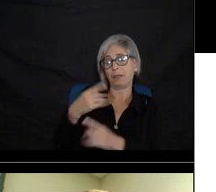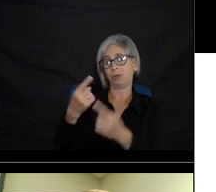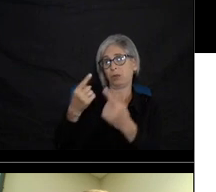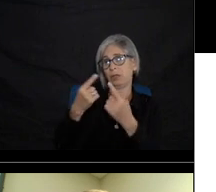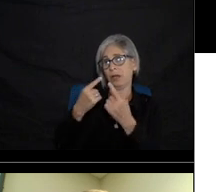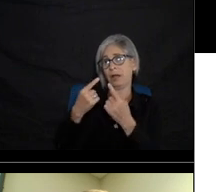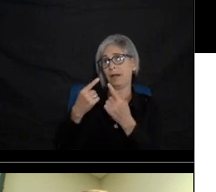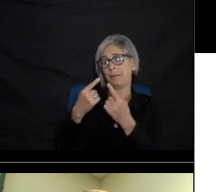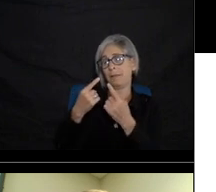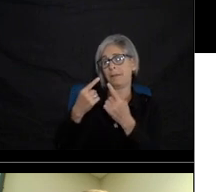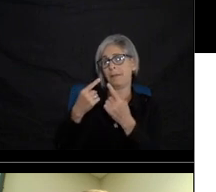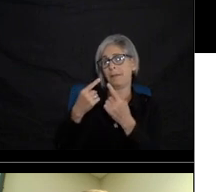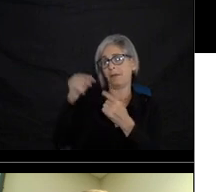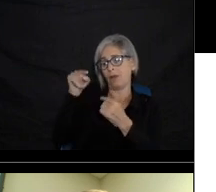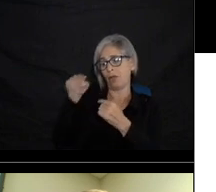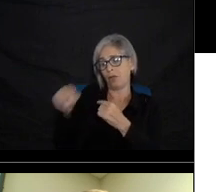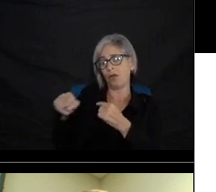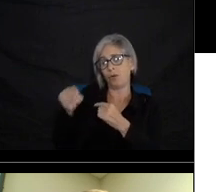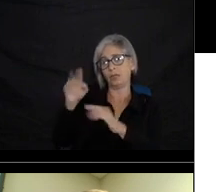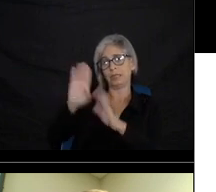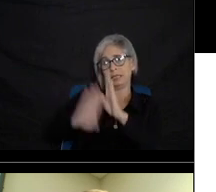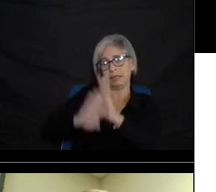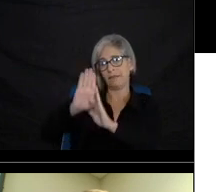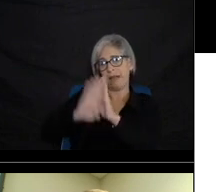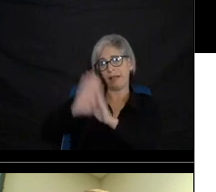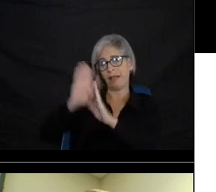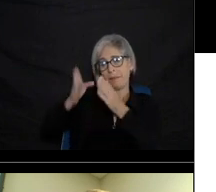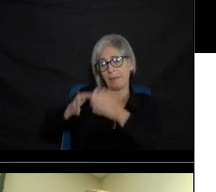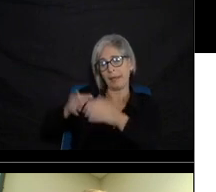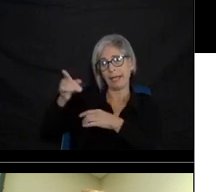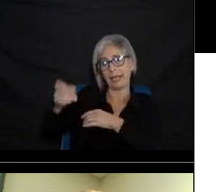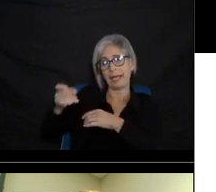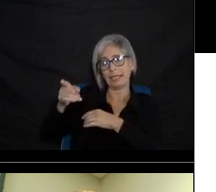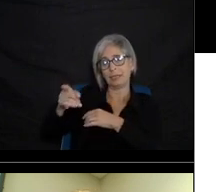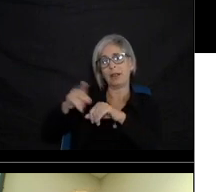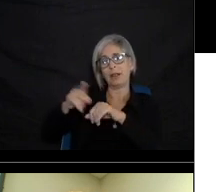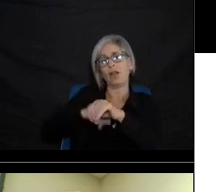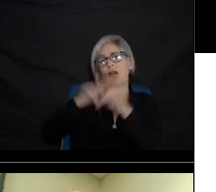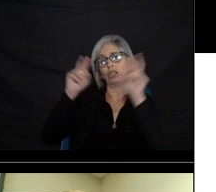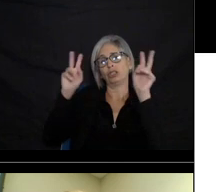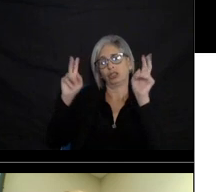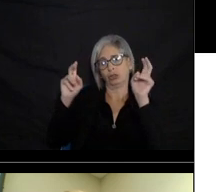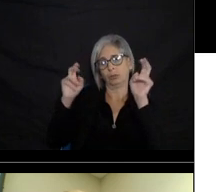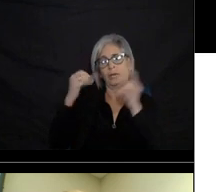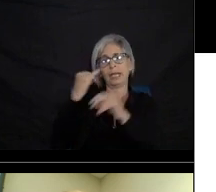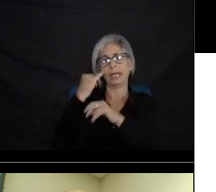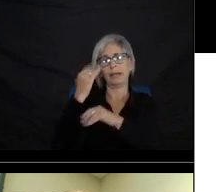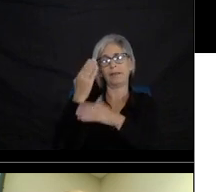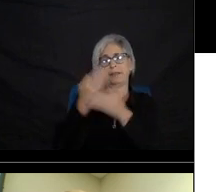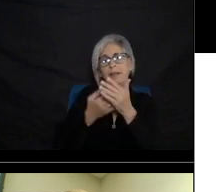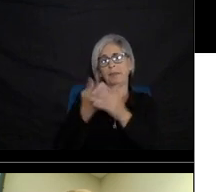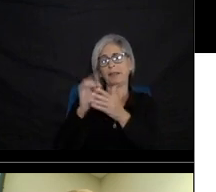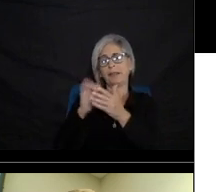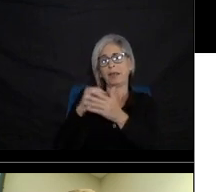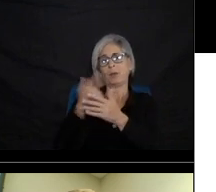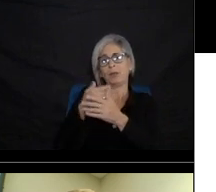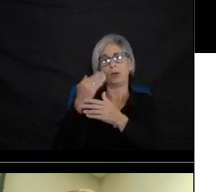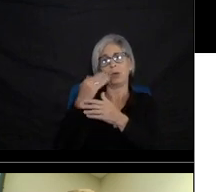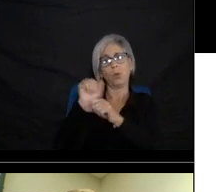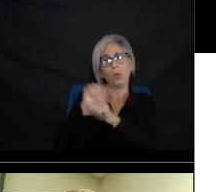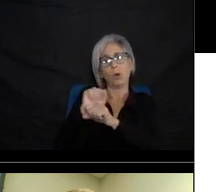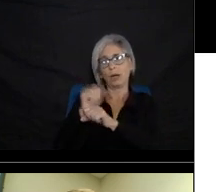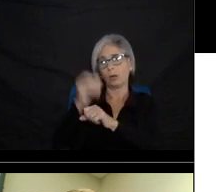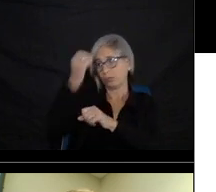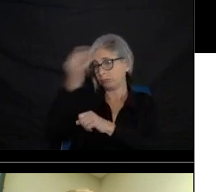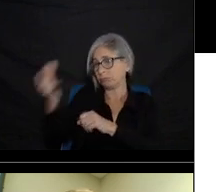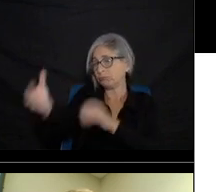applicants for these types of developments that will provide these, it's a longer term. So if there's some things that we know we're working on, we could let the